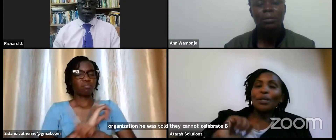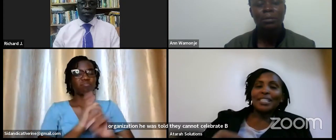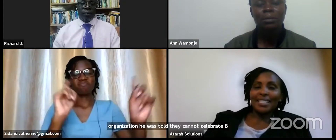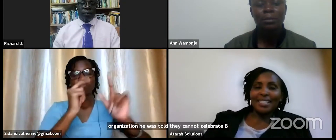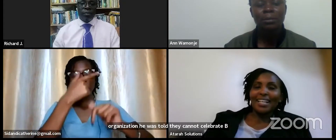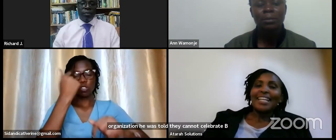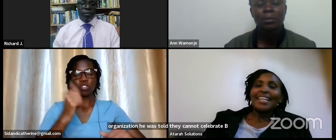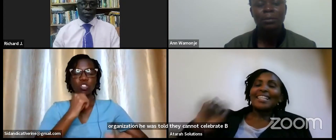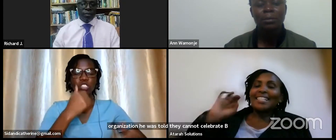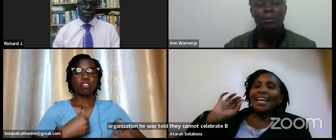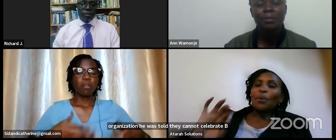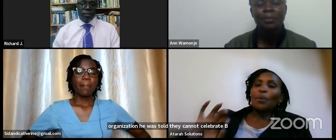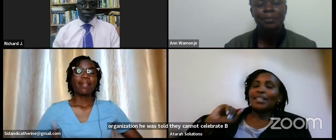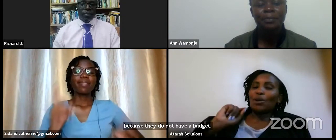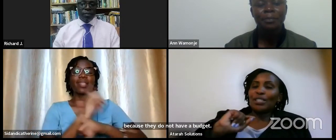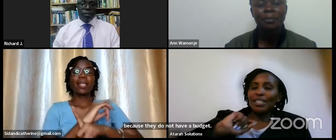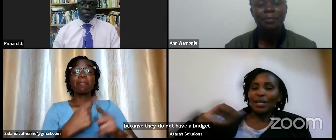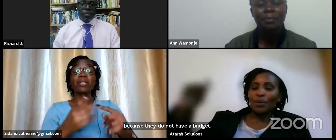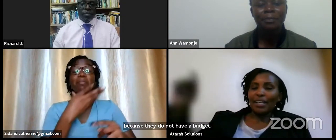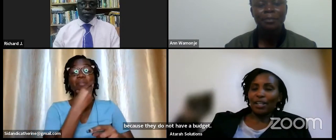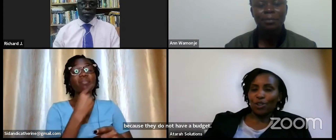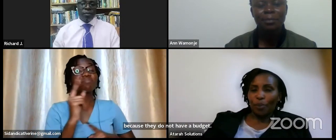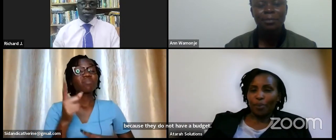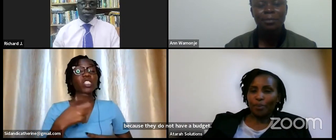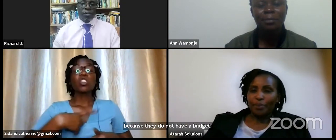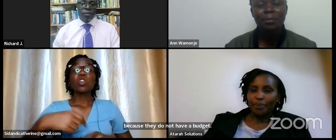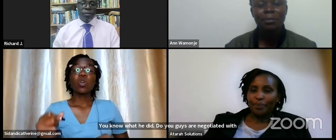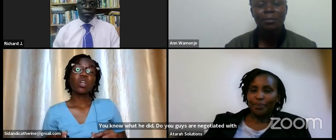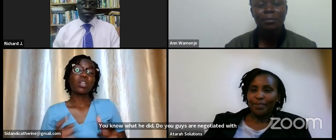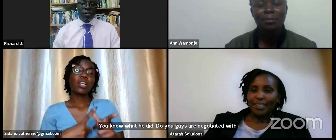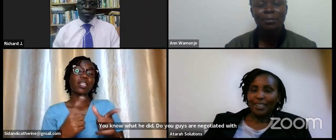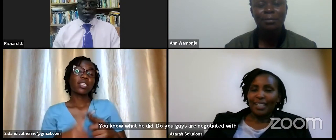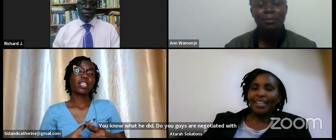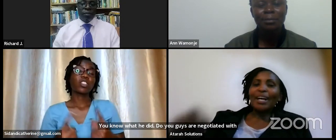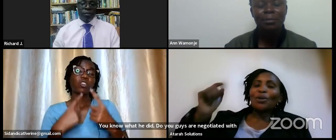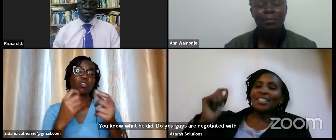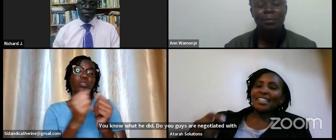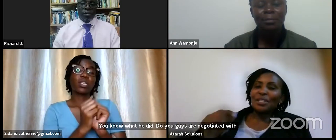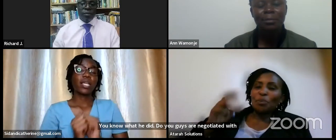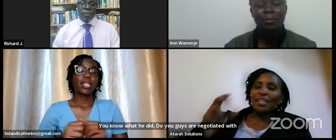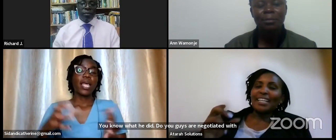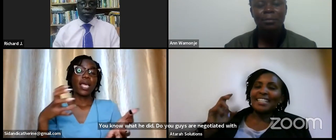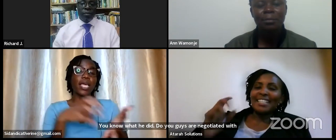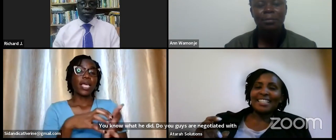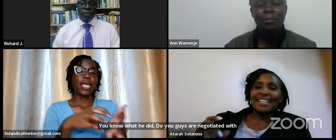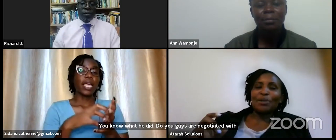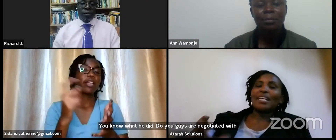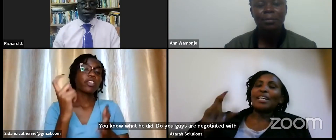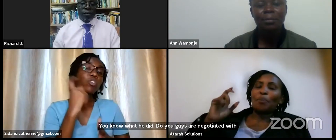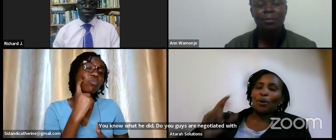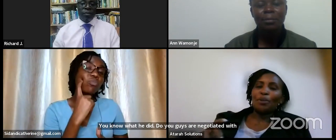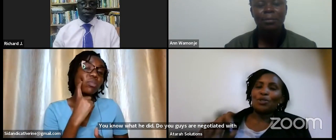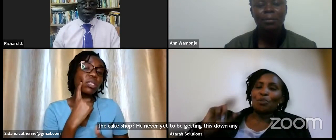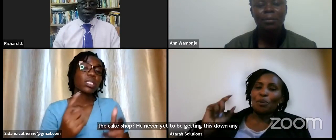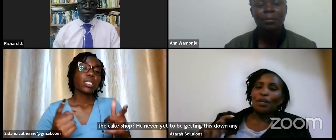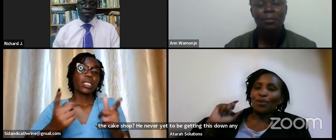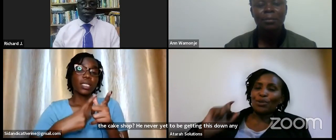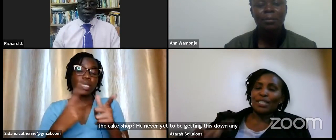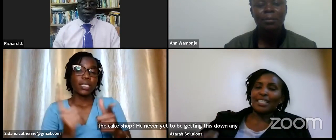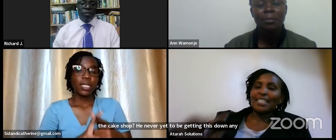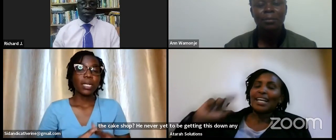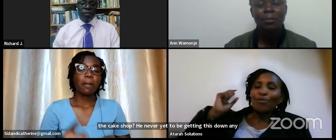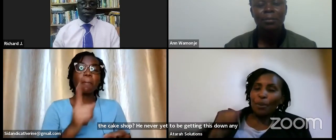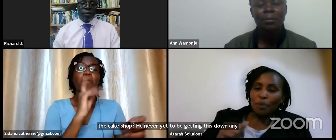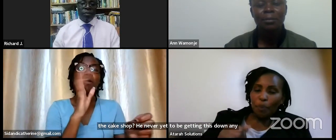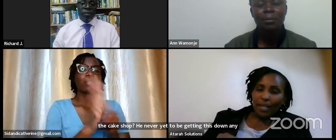You know what he did? This guy went and negotiated with a cake shop. He negotiated to be getting discounts, and he promised to be paying for